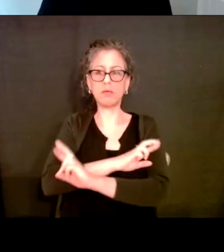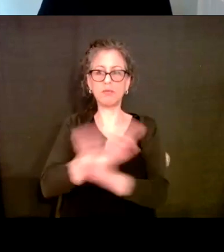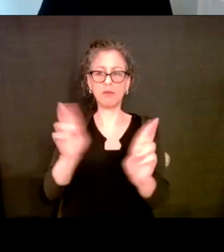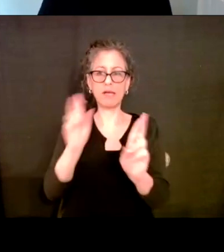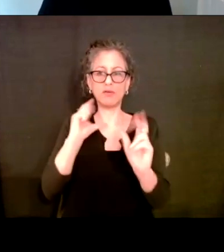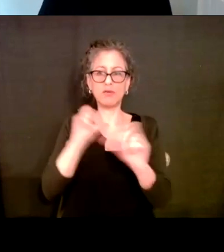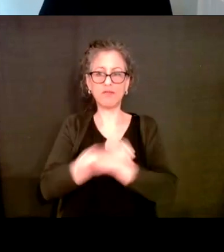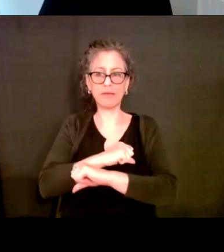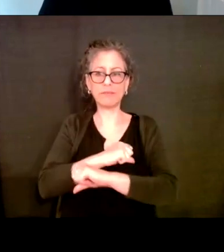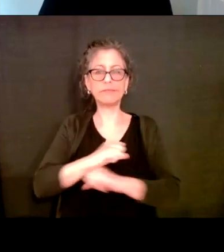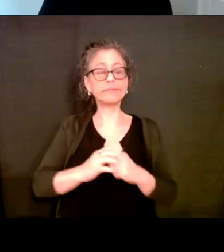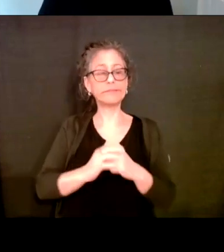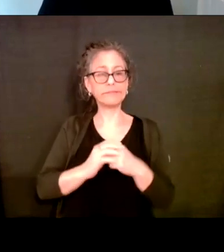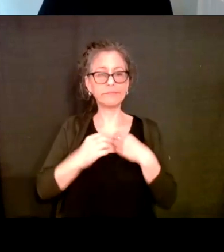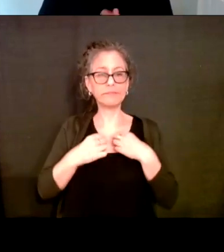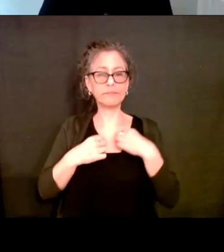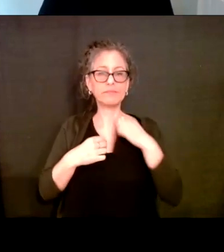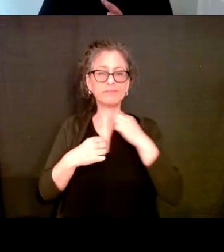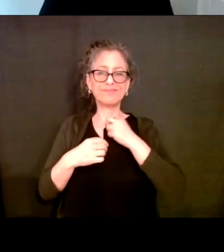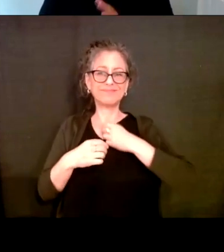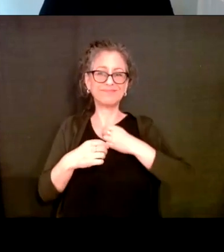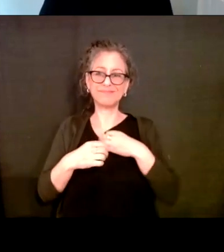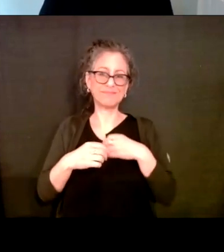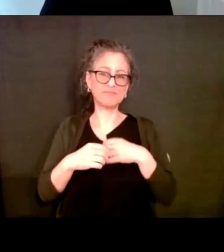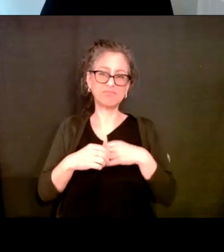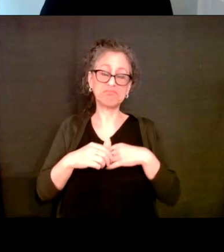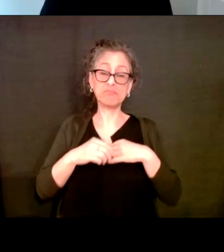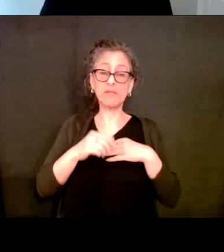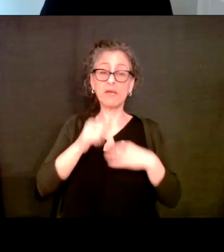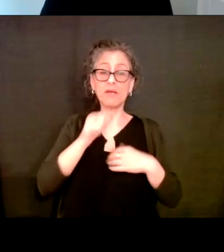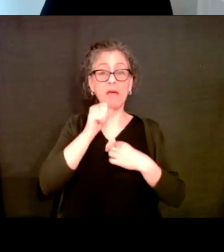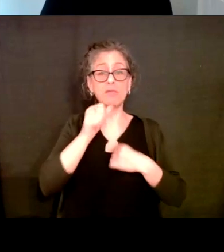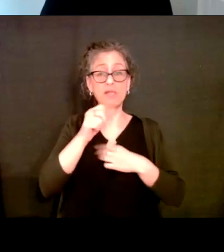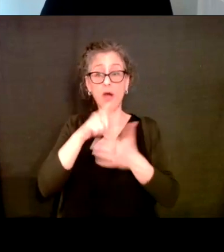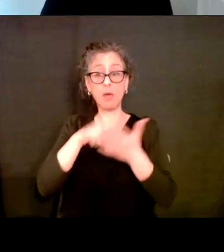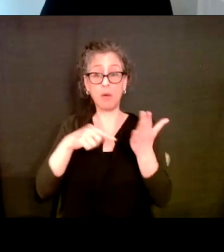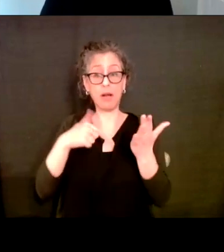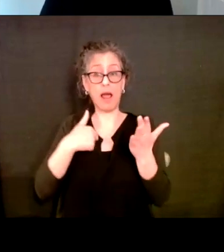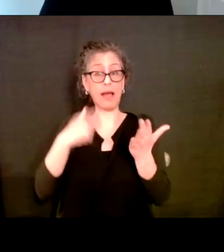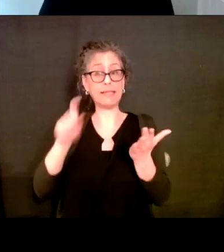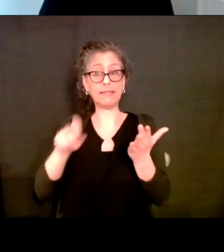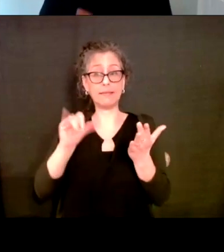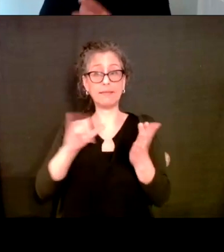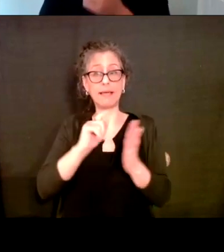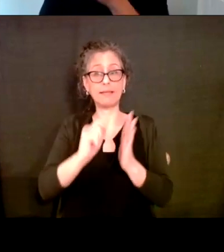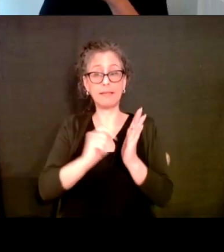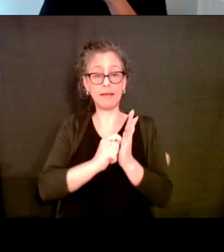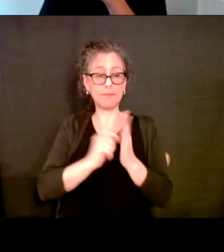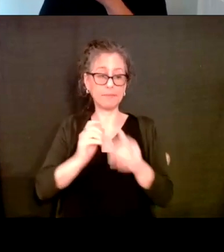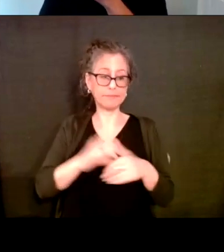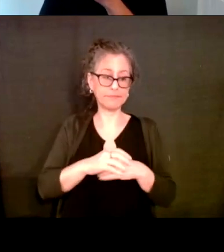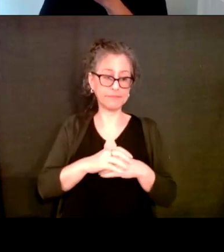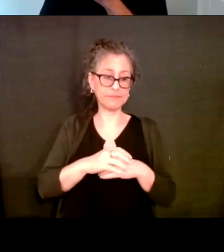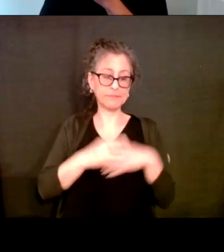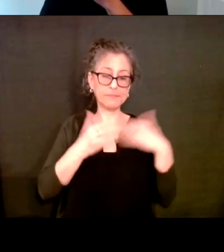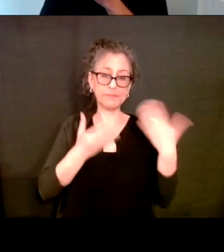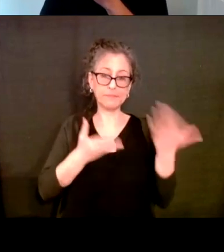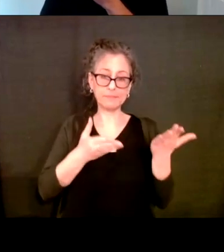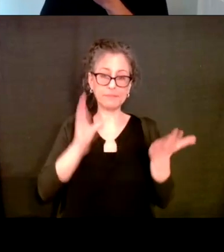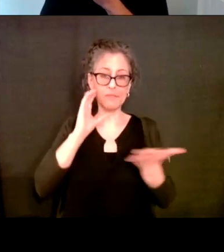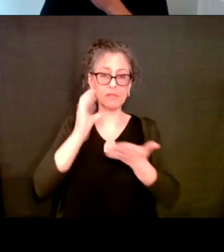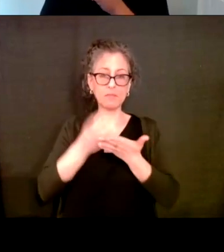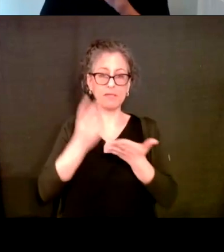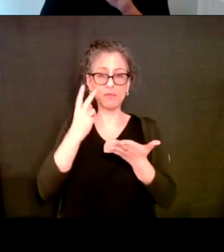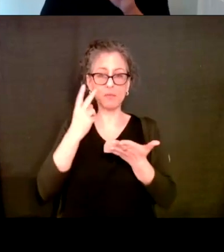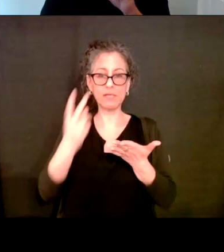fight, which was not particularly what I needed at that time. And so here in this picture on this slide, you